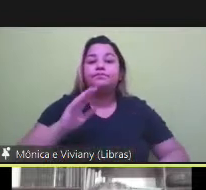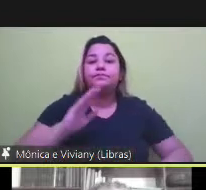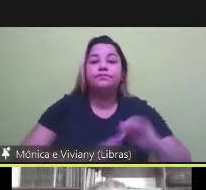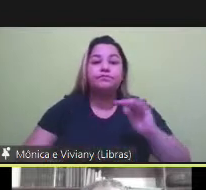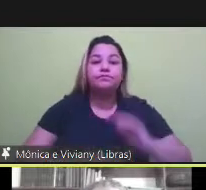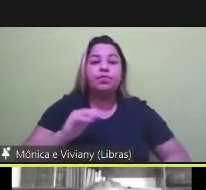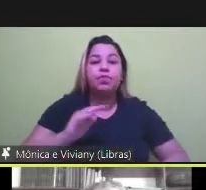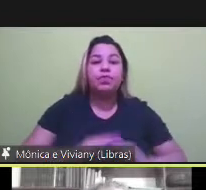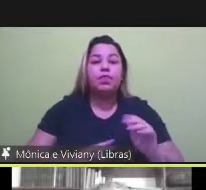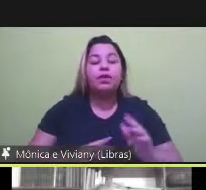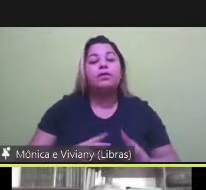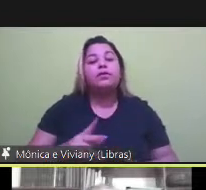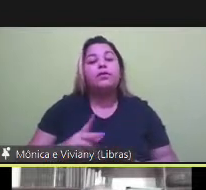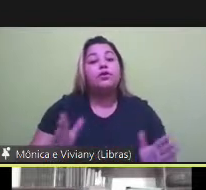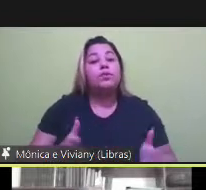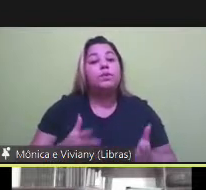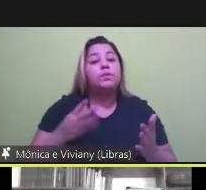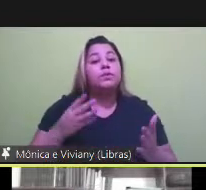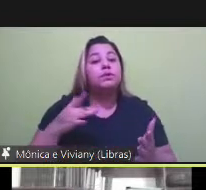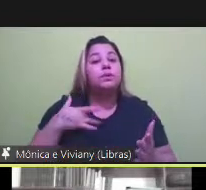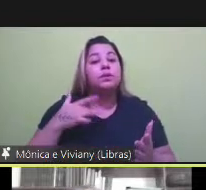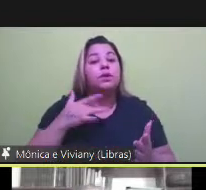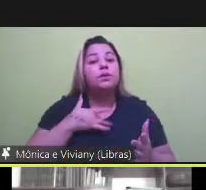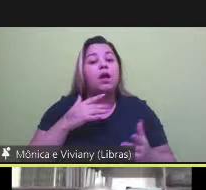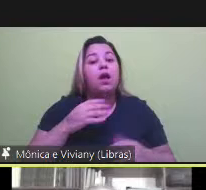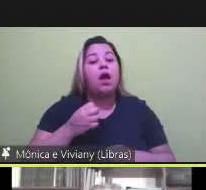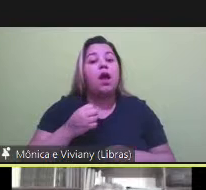program that deals with teenagers.